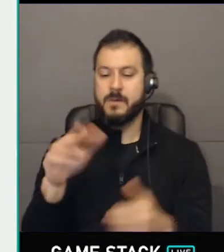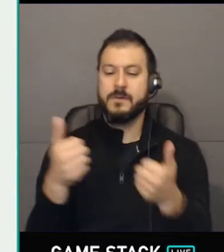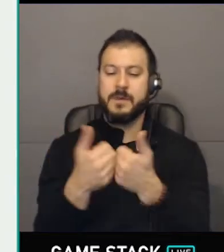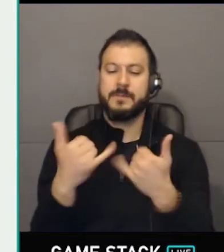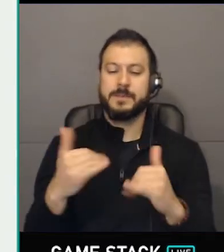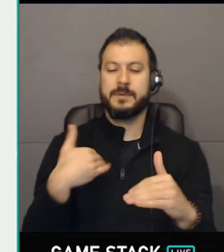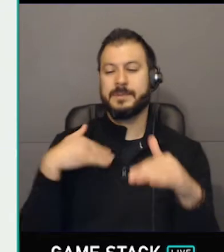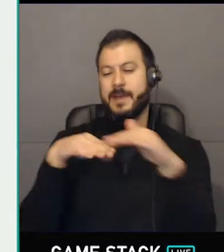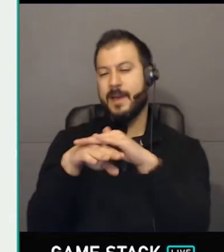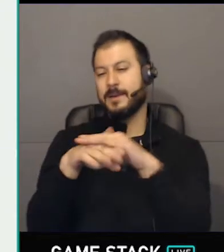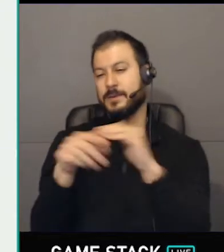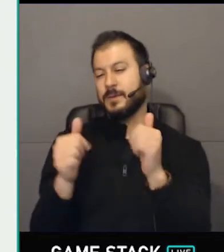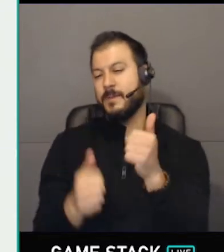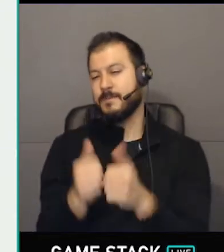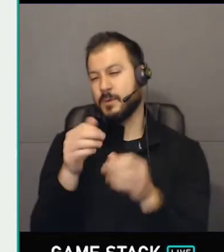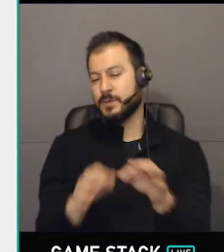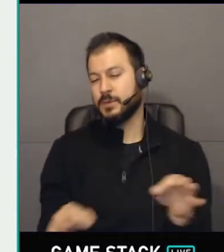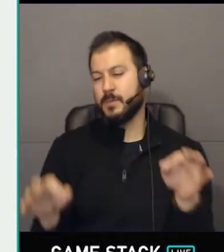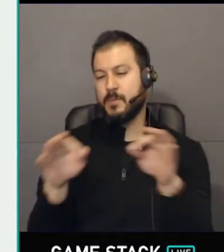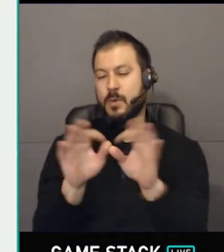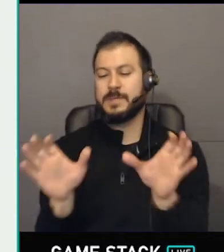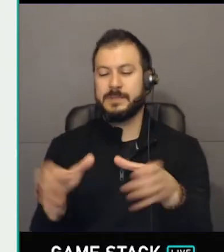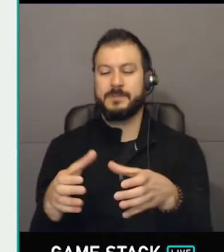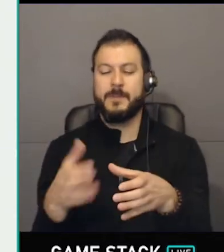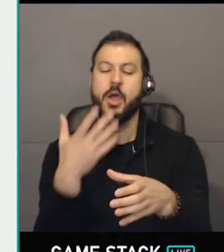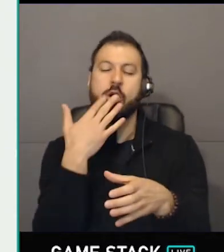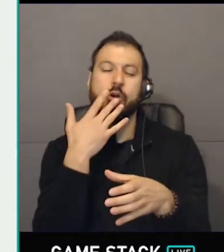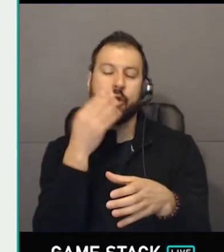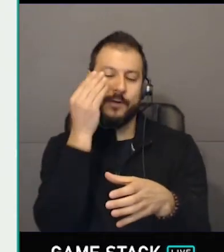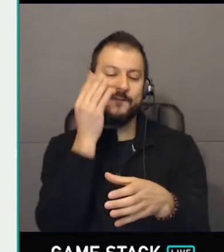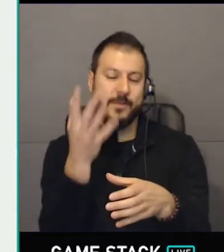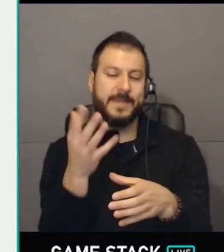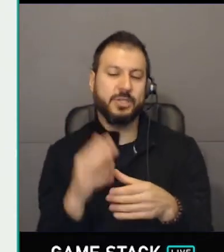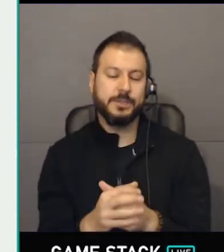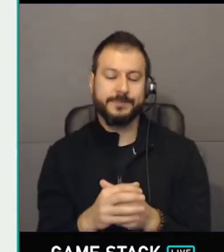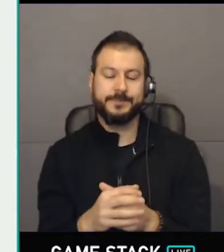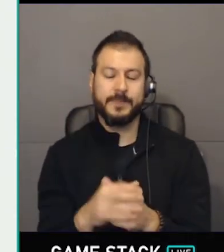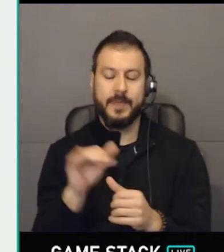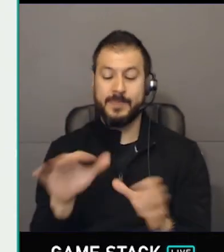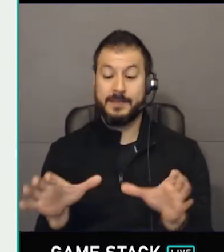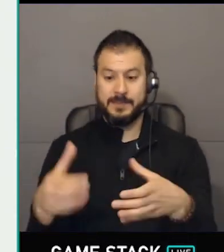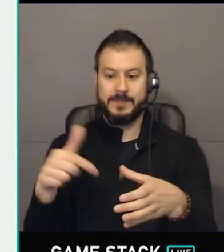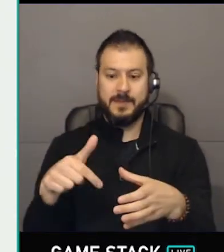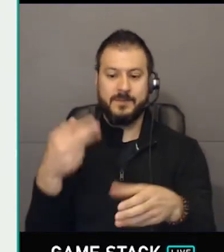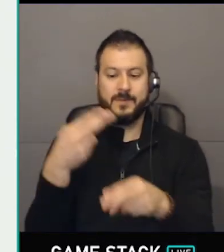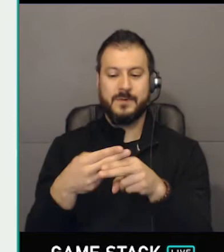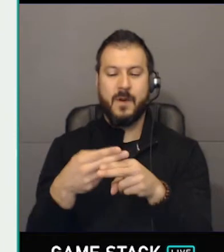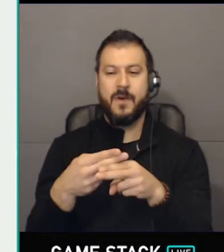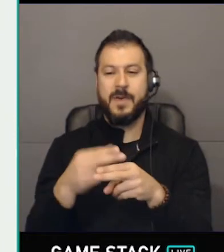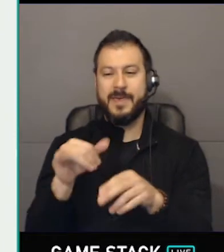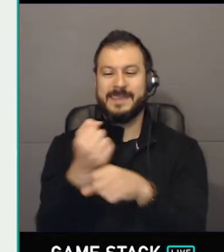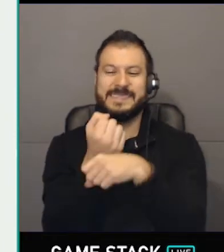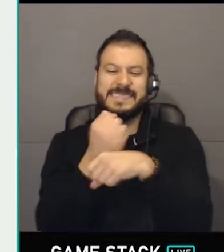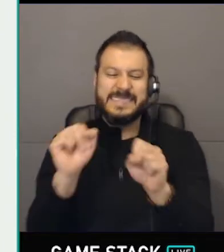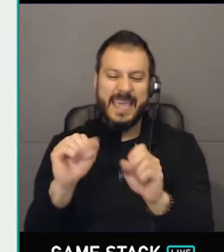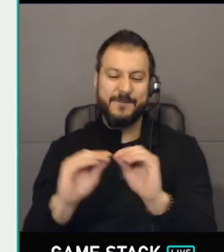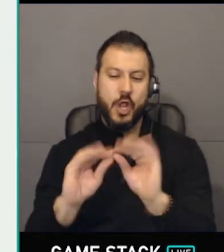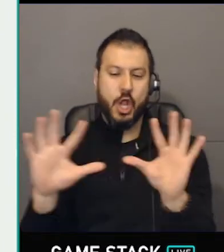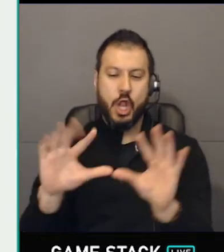the most important subset of display color information. That subset is what we call the safe luminance rendering